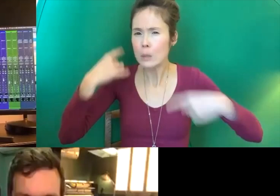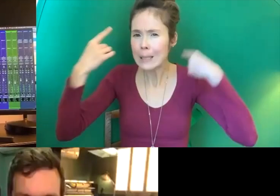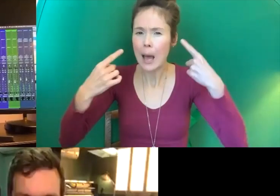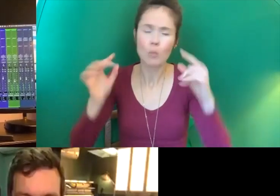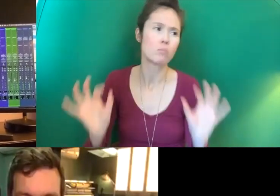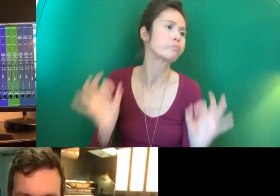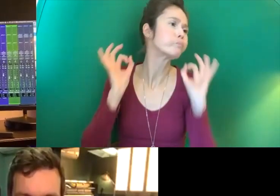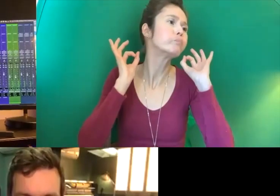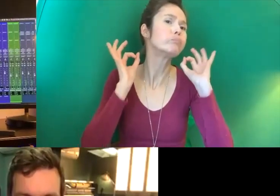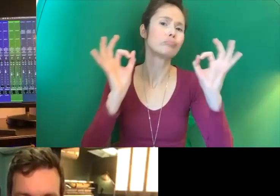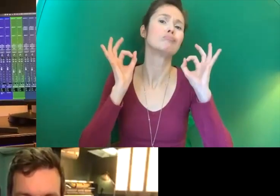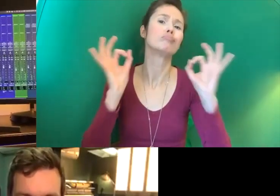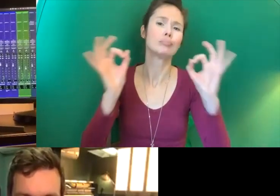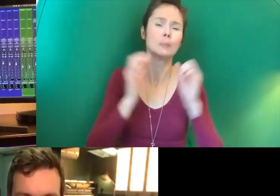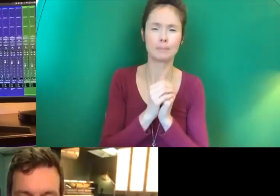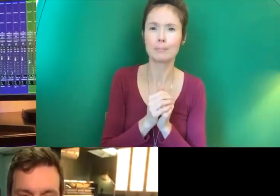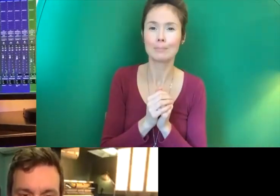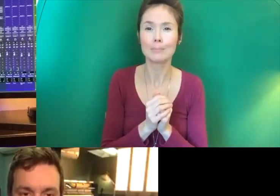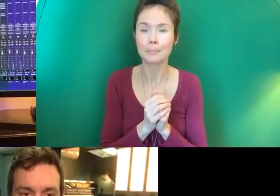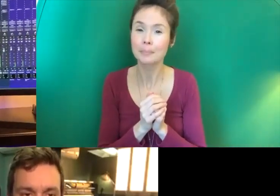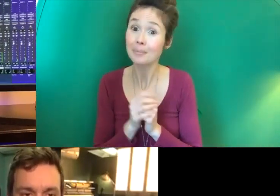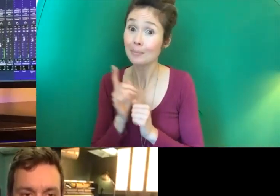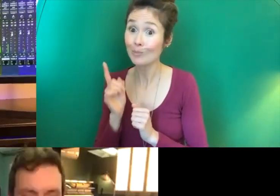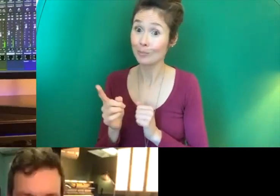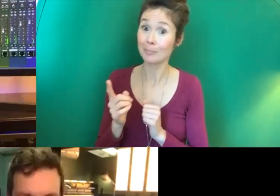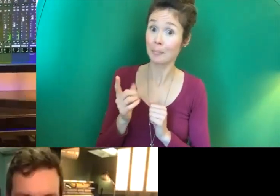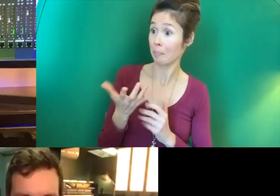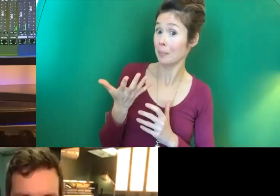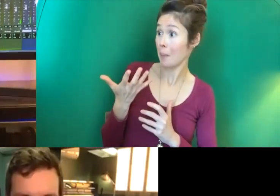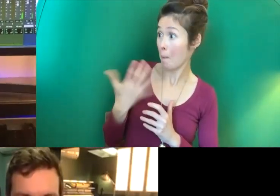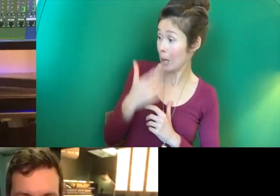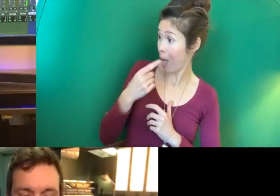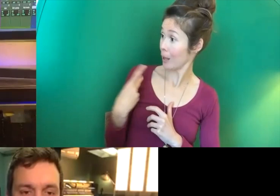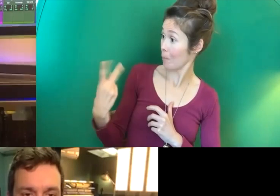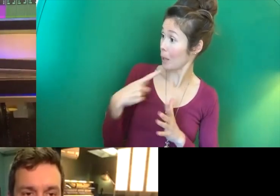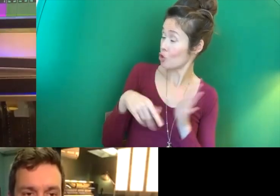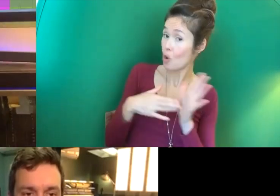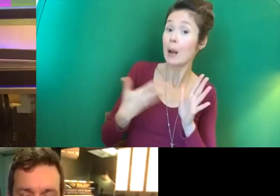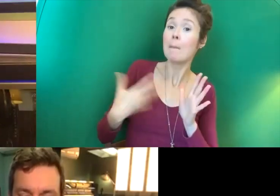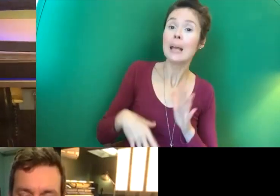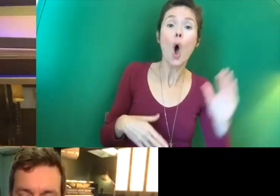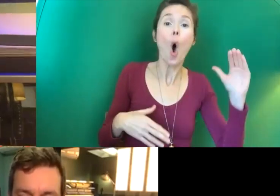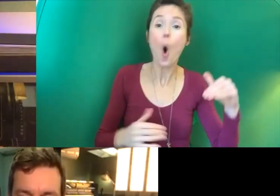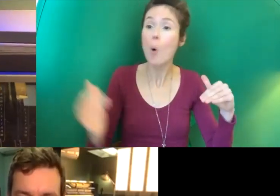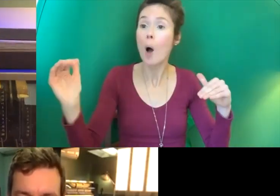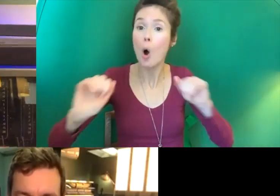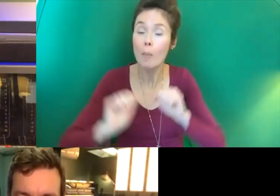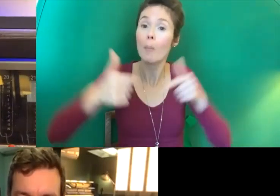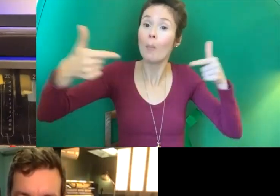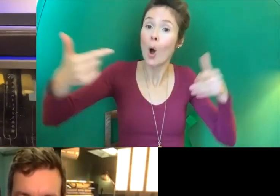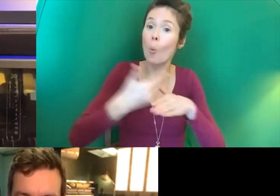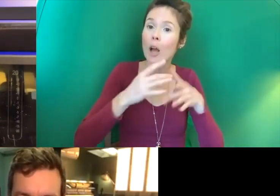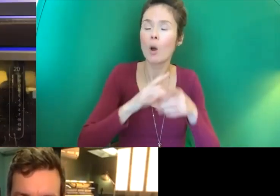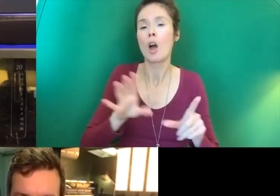they work well in tandem. And we've been able to do a lot of work from home together, haven't we, John? But this is the terrible bit with